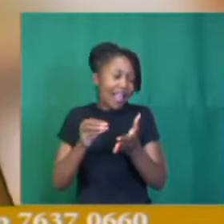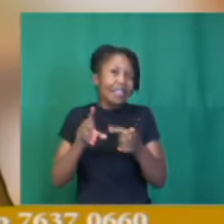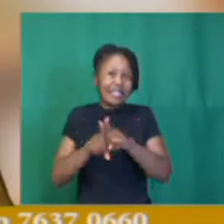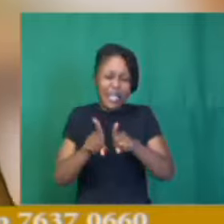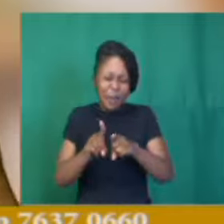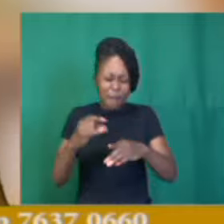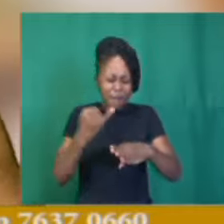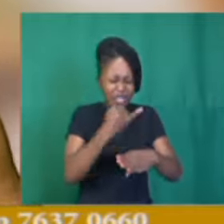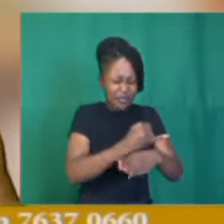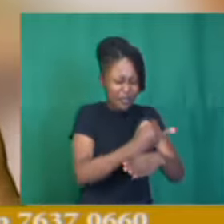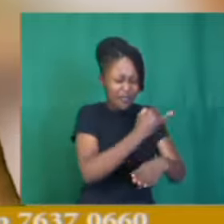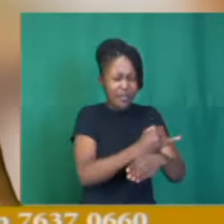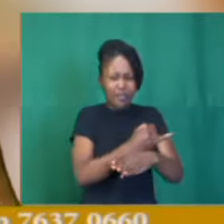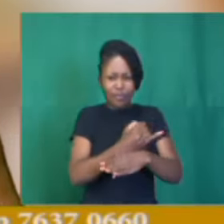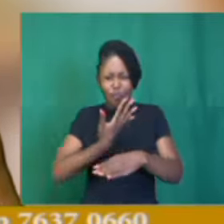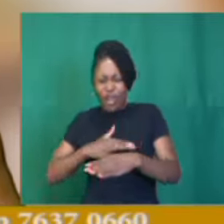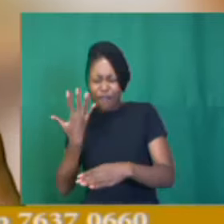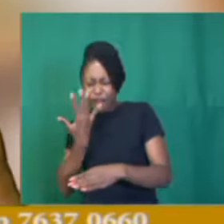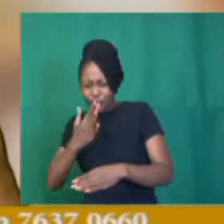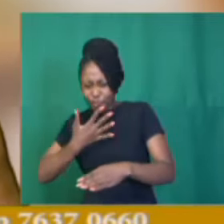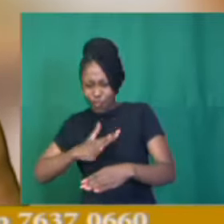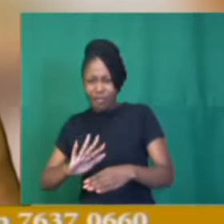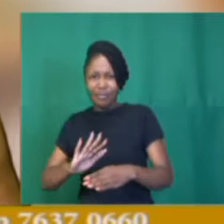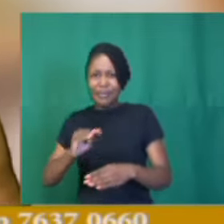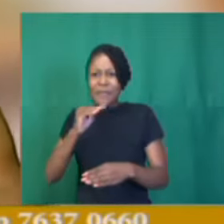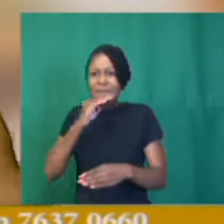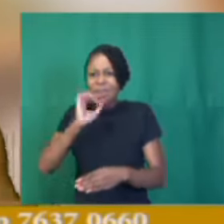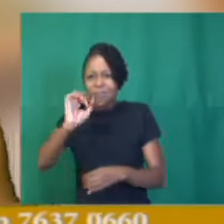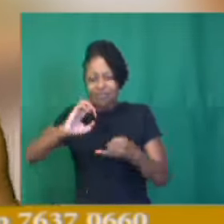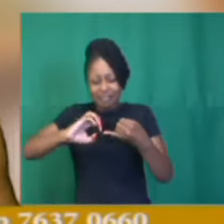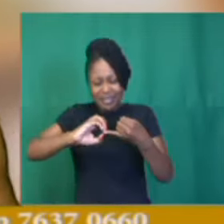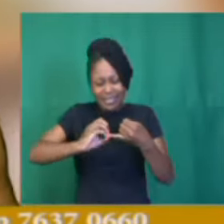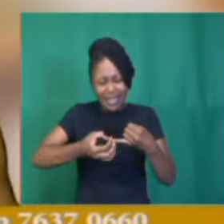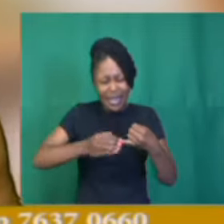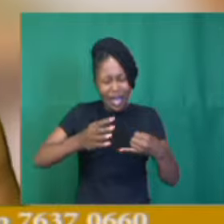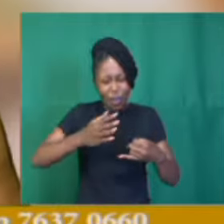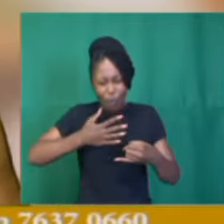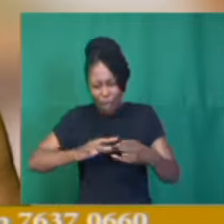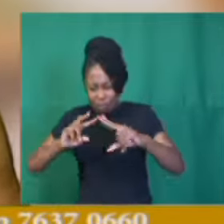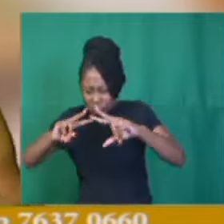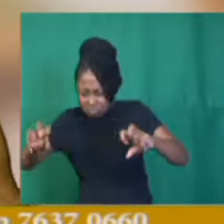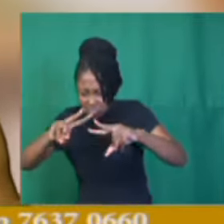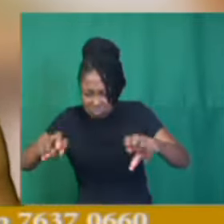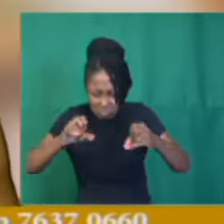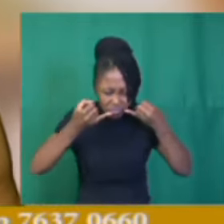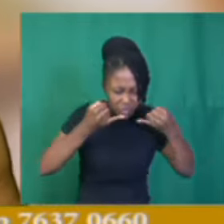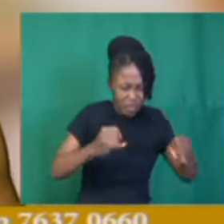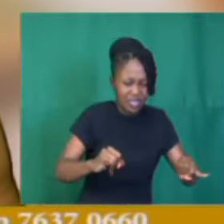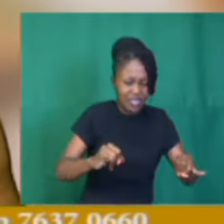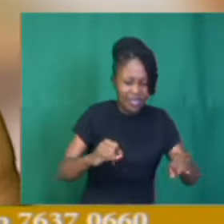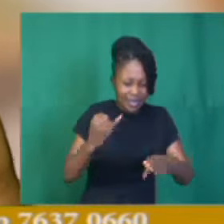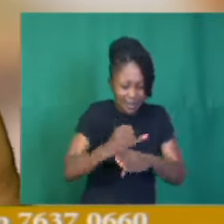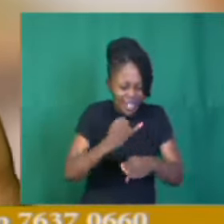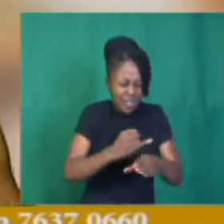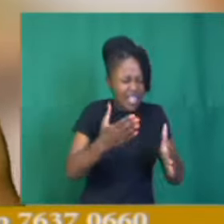reading the text very quickly. You are trying to ensure that you find certain information in the text and you produce the